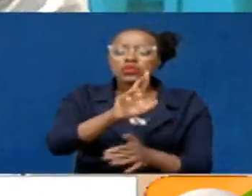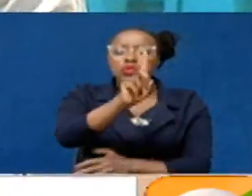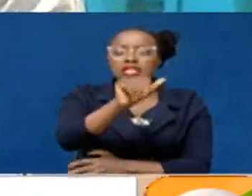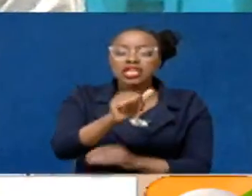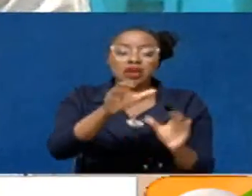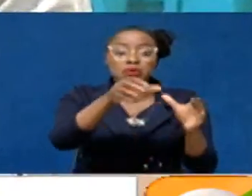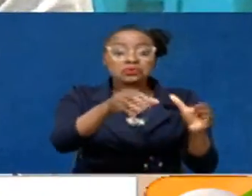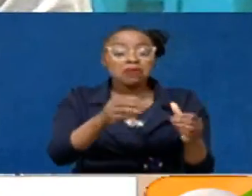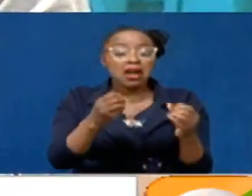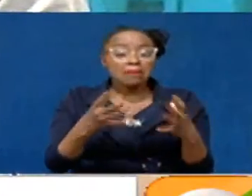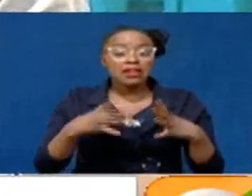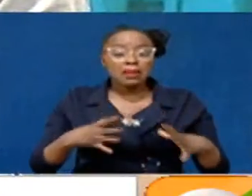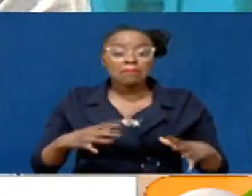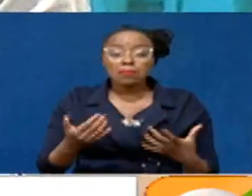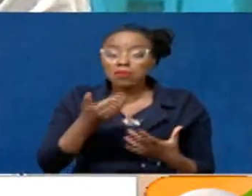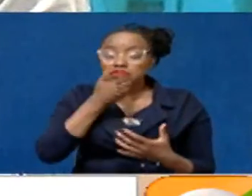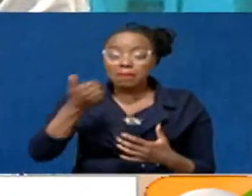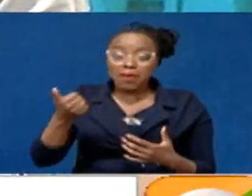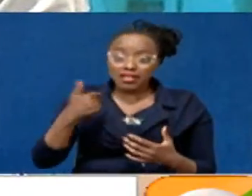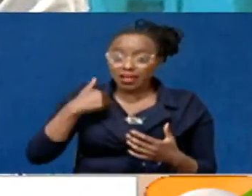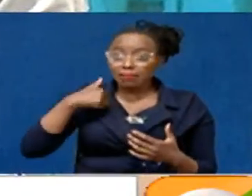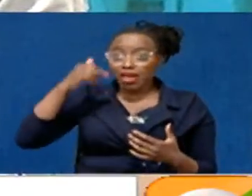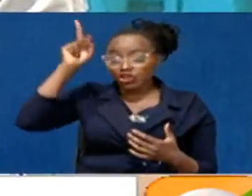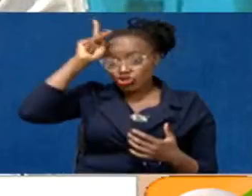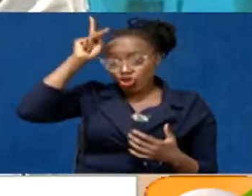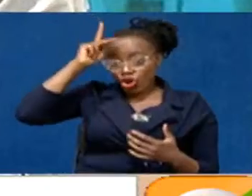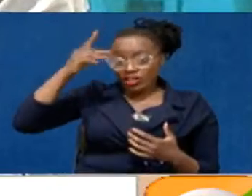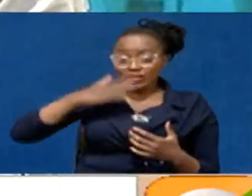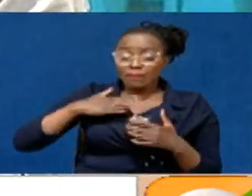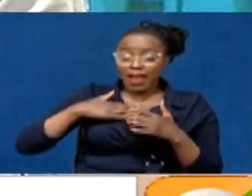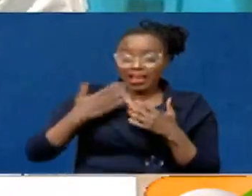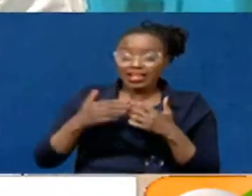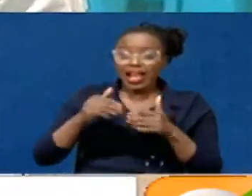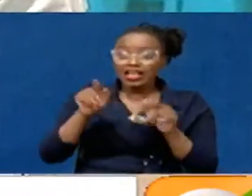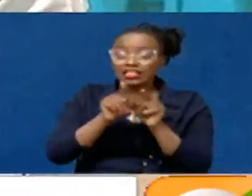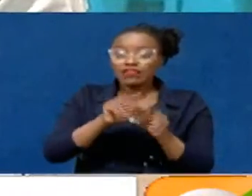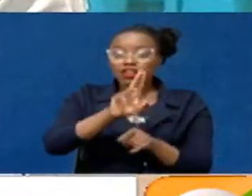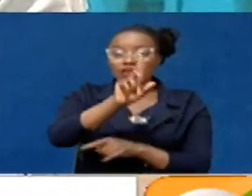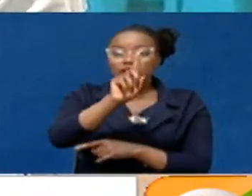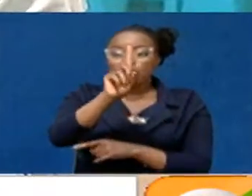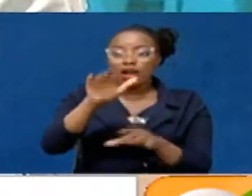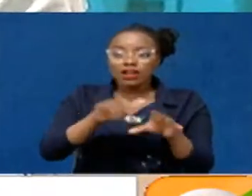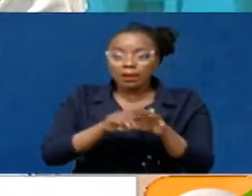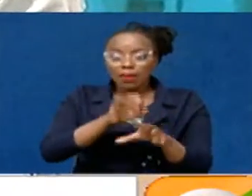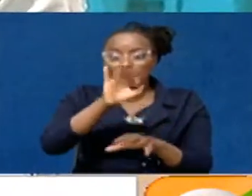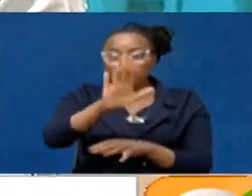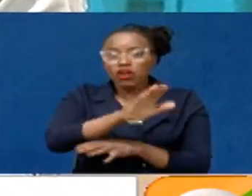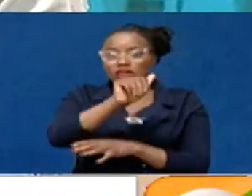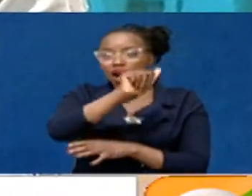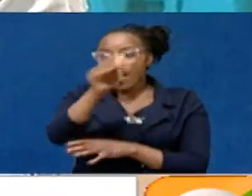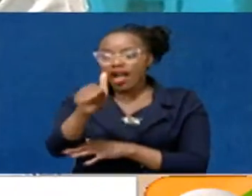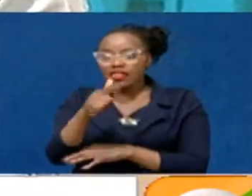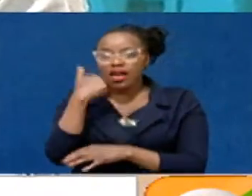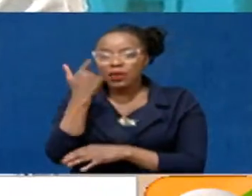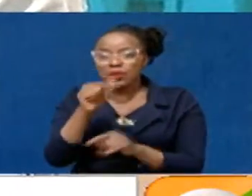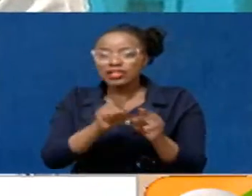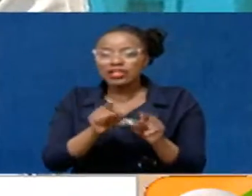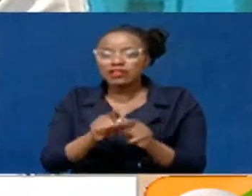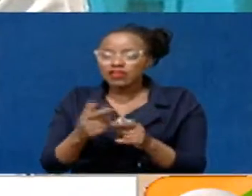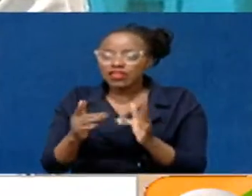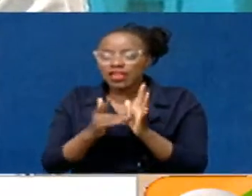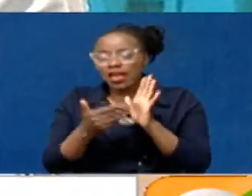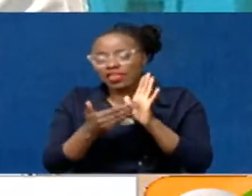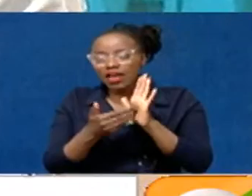UDA, to the best of my knowledge, UDA has only one member of parliament. The rest of them are in the